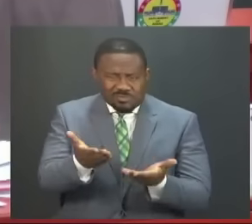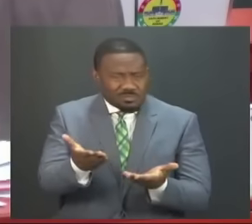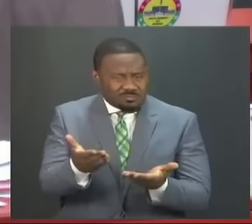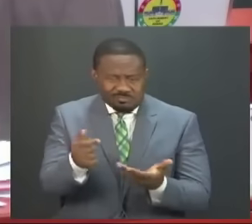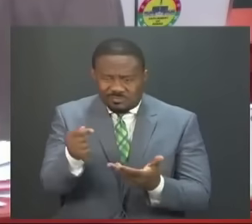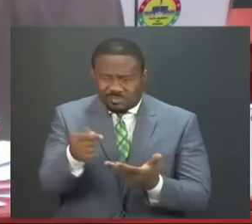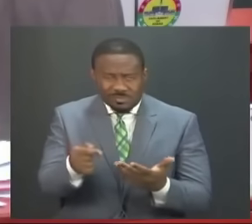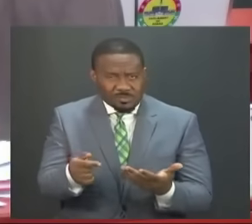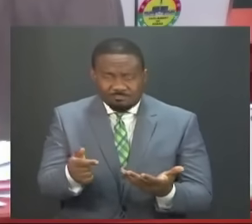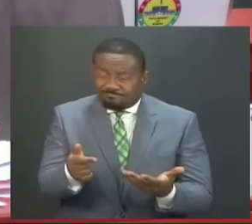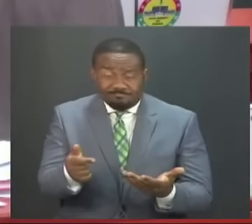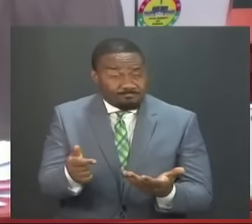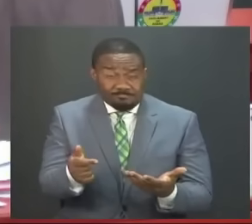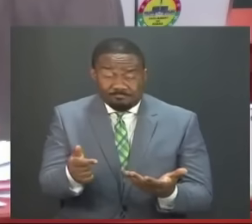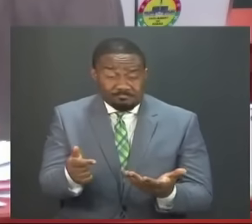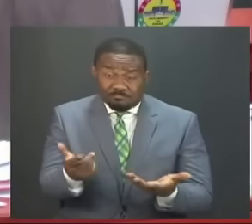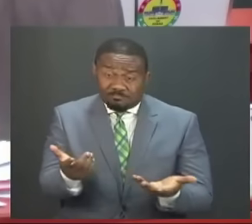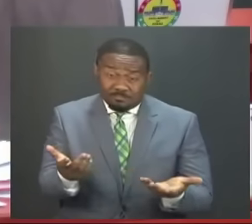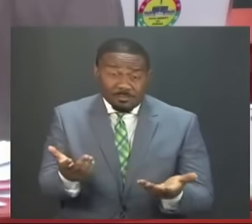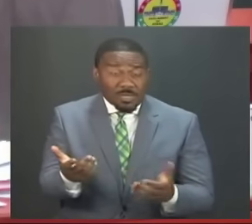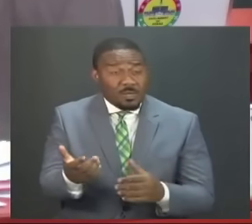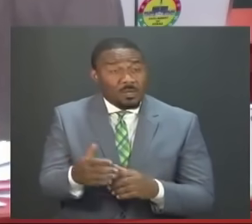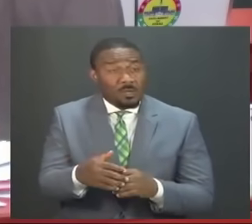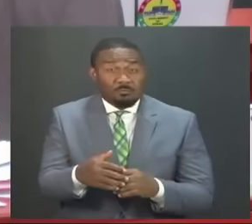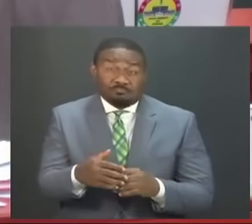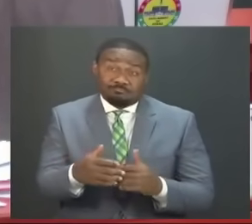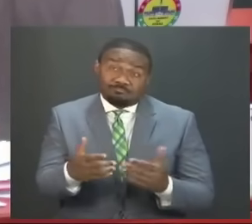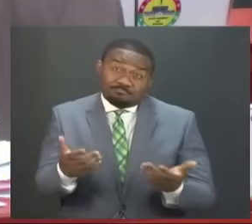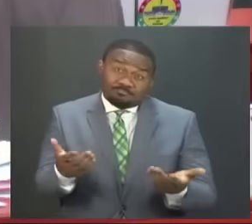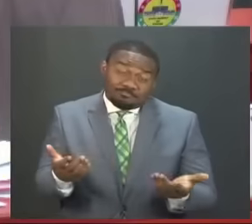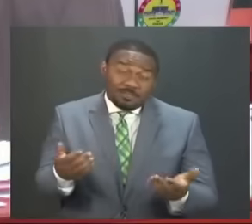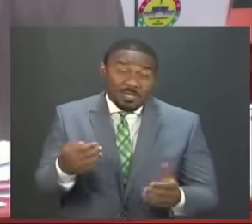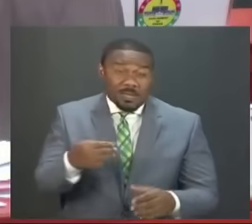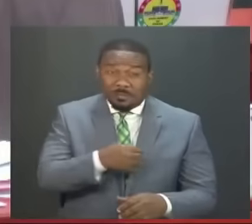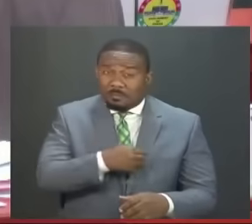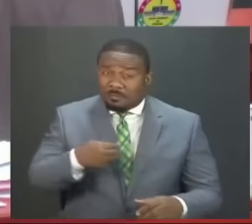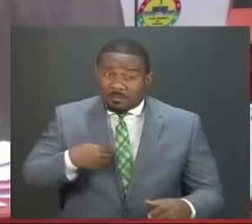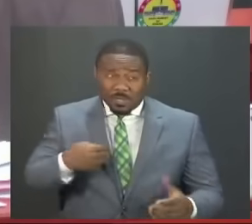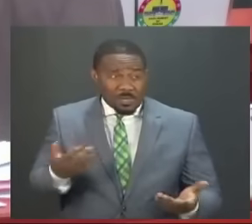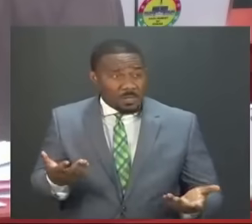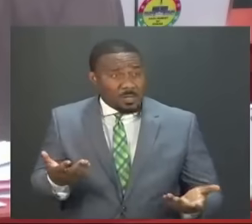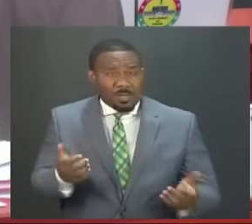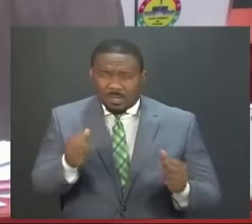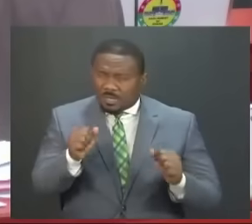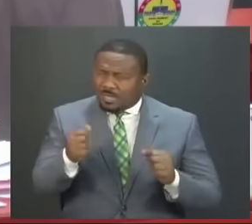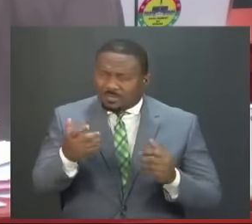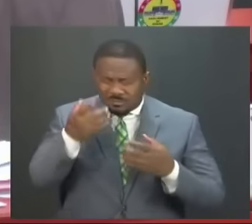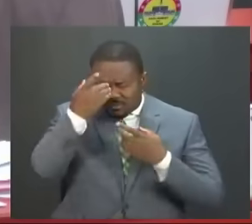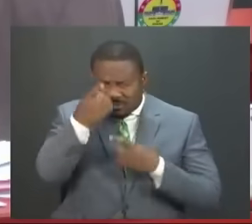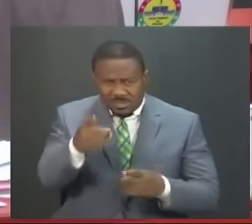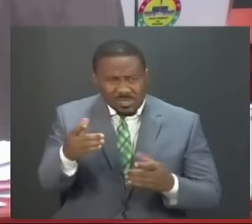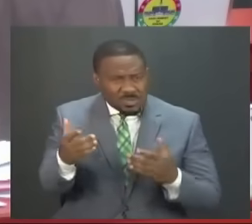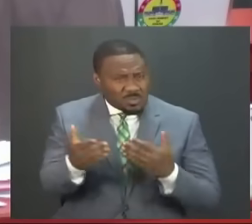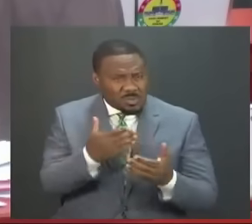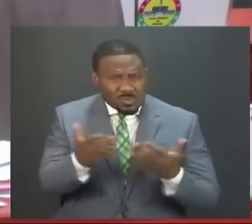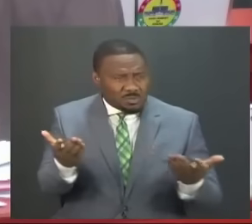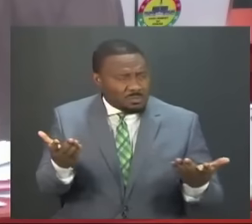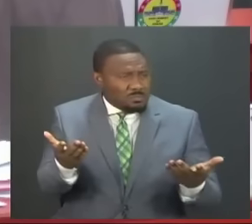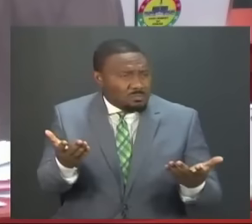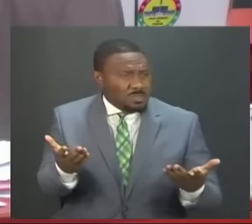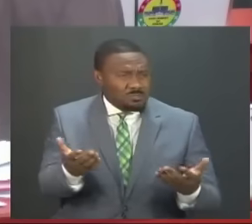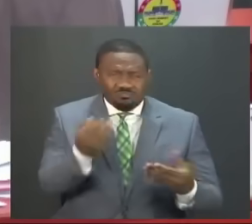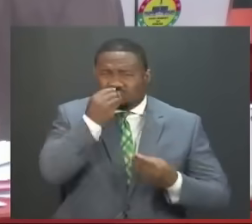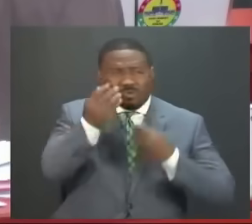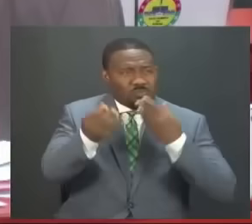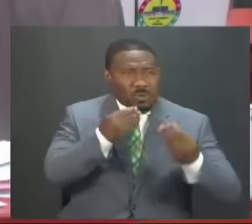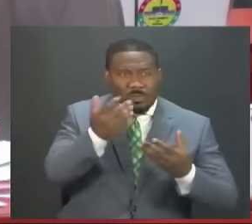A member can preside to make statement ex cathedra. I would rely on authority, and